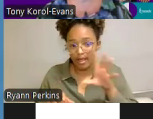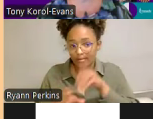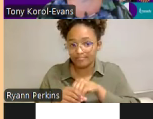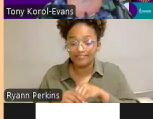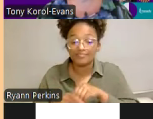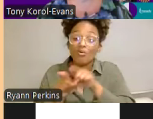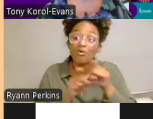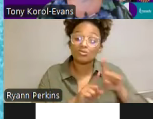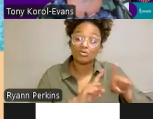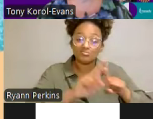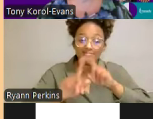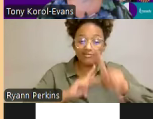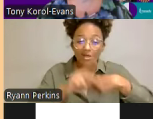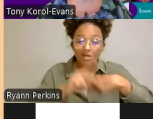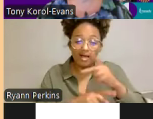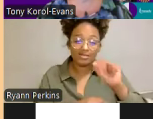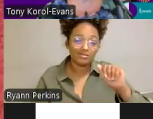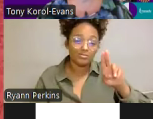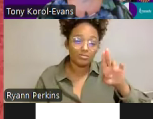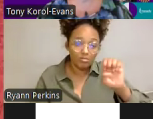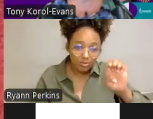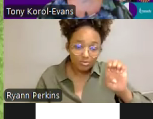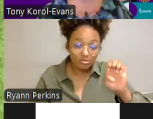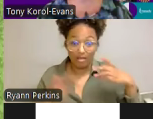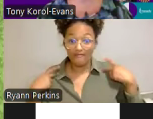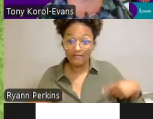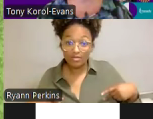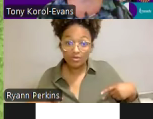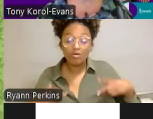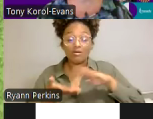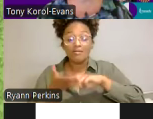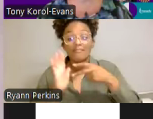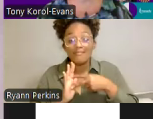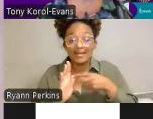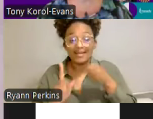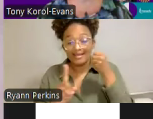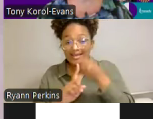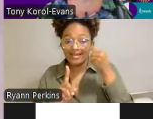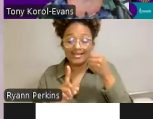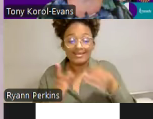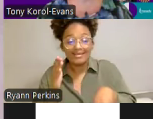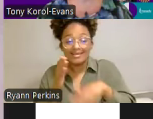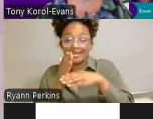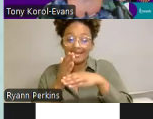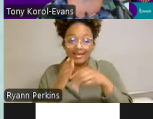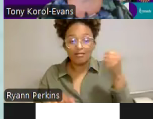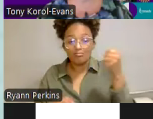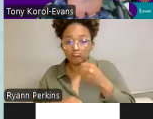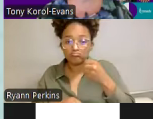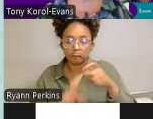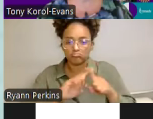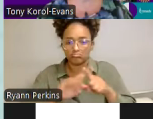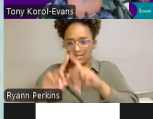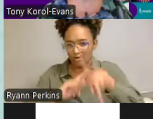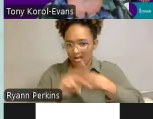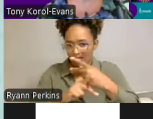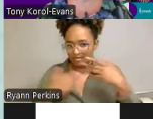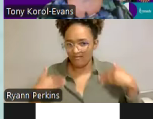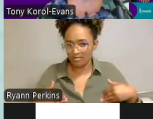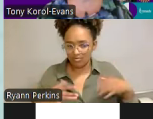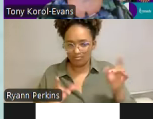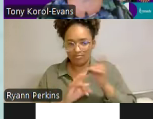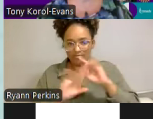abuse. Physical abuse may include hitting, kicking, punching, or other kinds of physical violence. Emotional abuse may